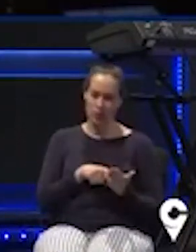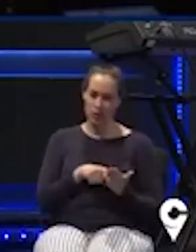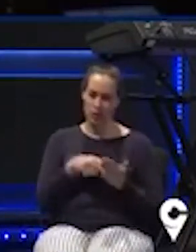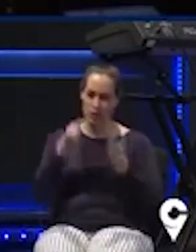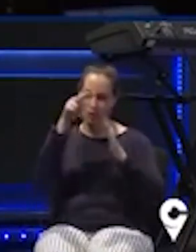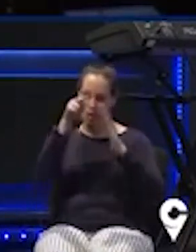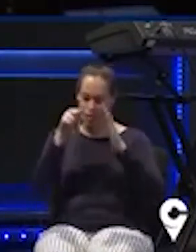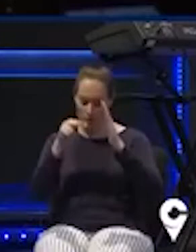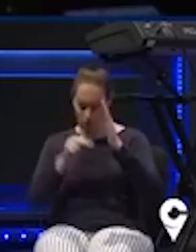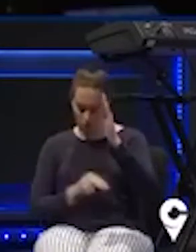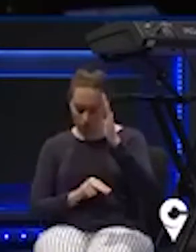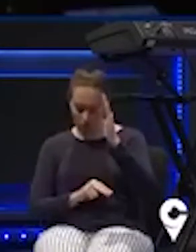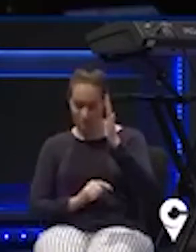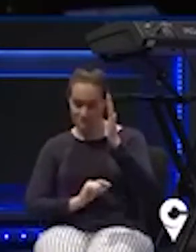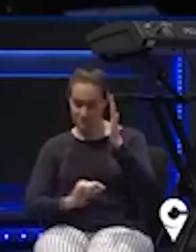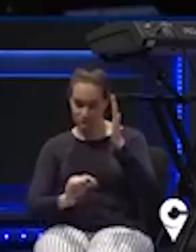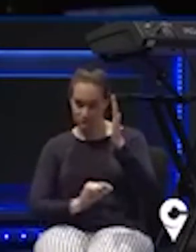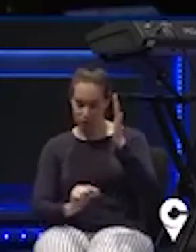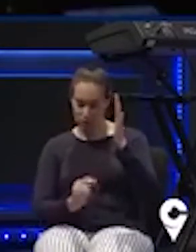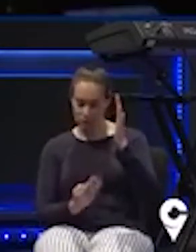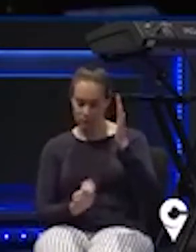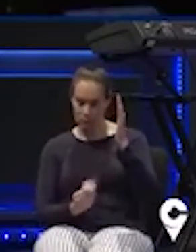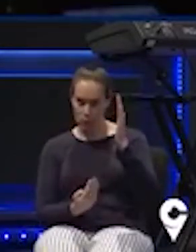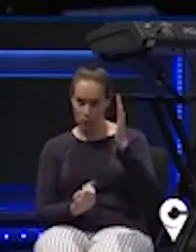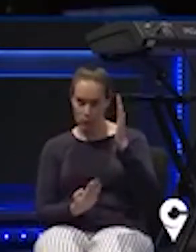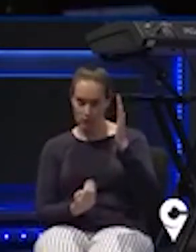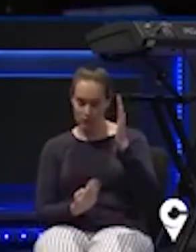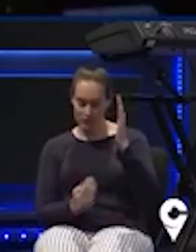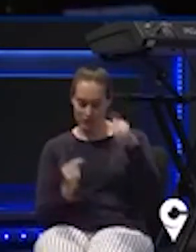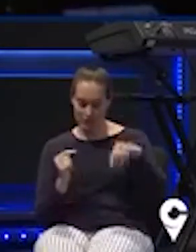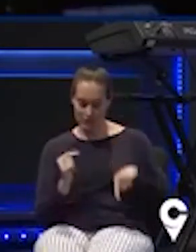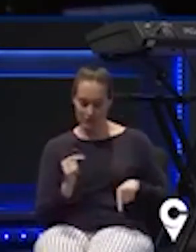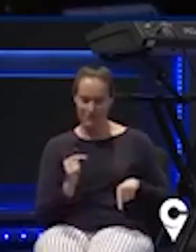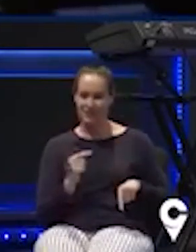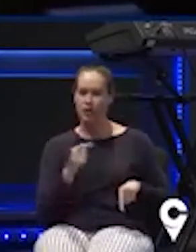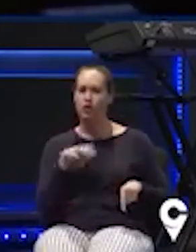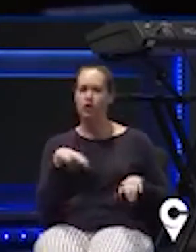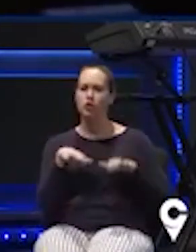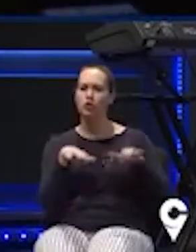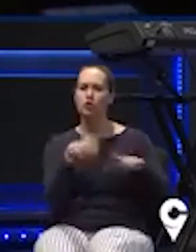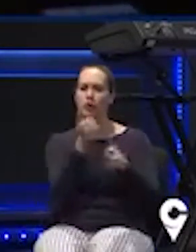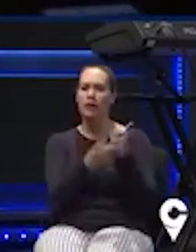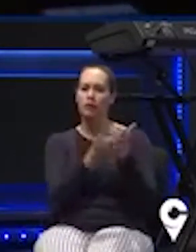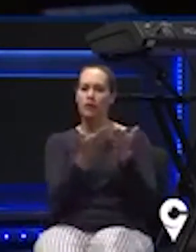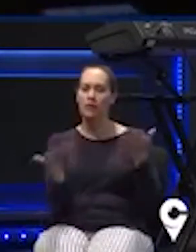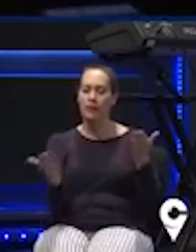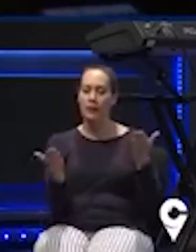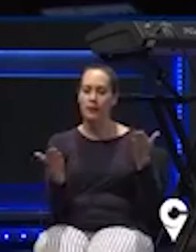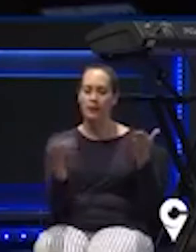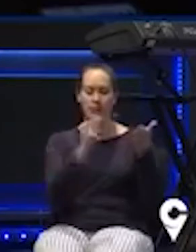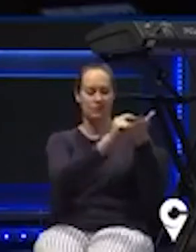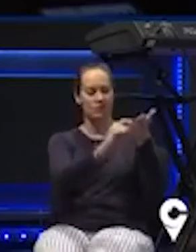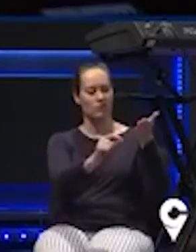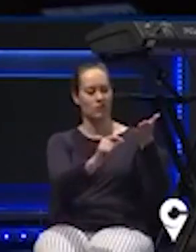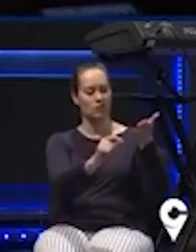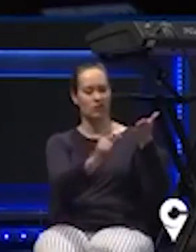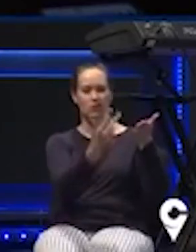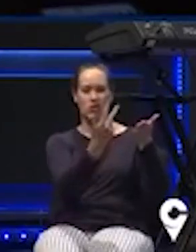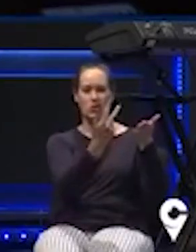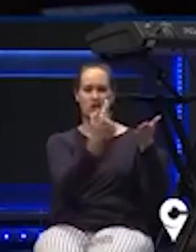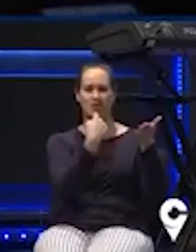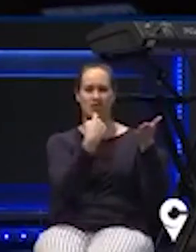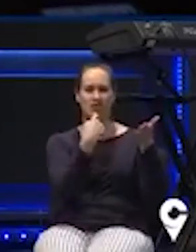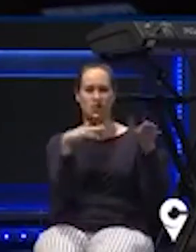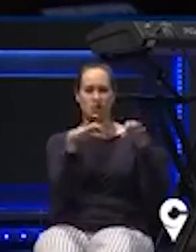14. The first two words are, do everything. Verse 3, do nothing.